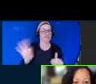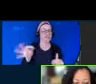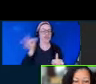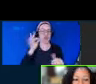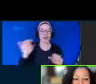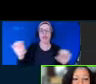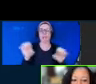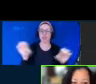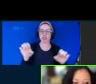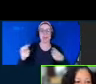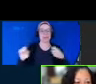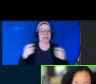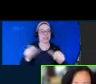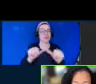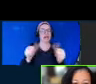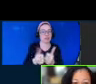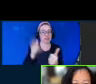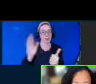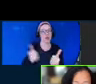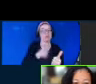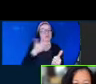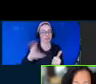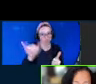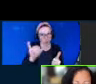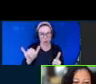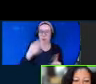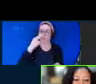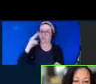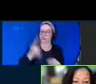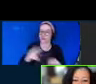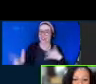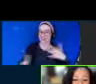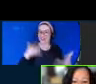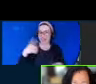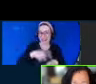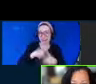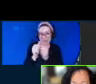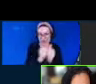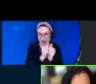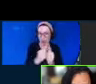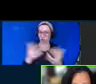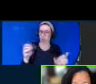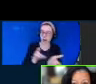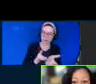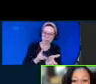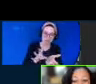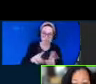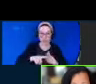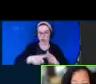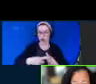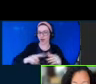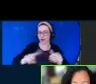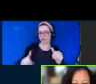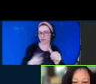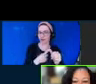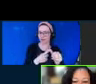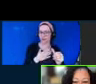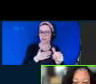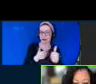Management Agency. As noted, a fun and exciting time together, and certainly want to kick it off first with